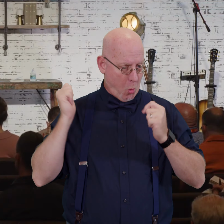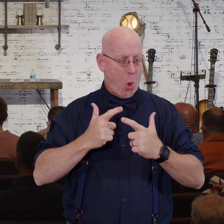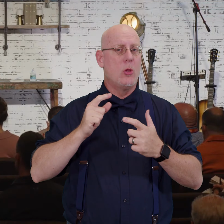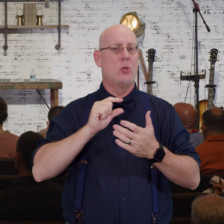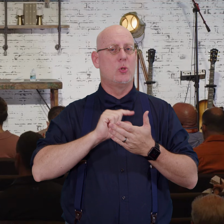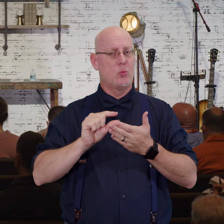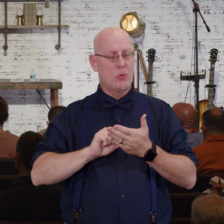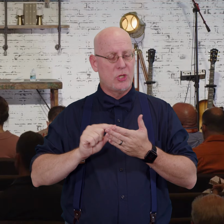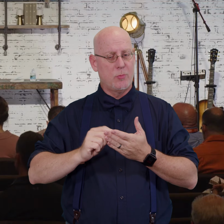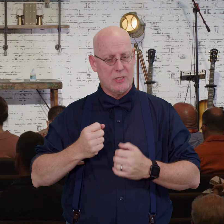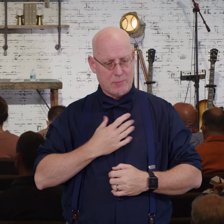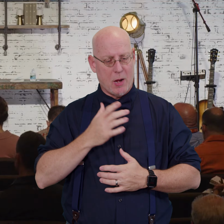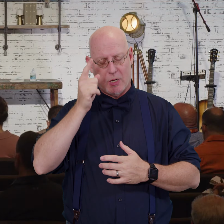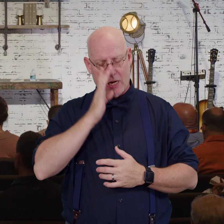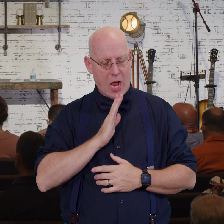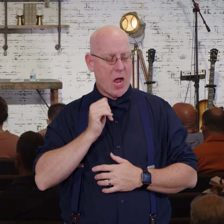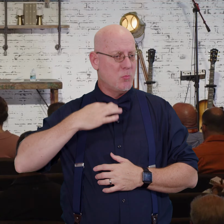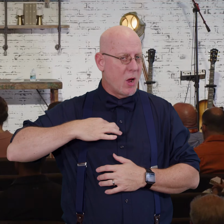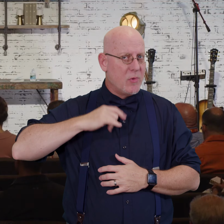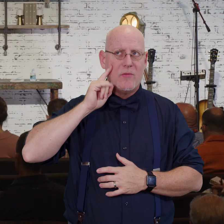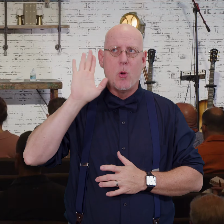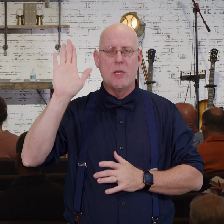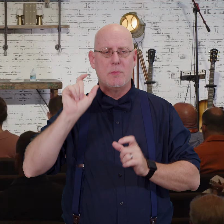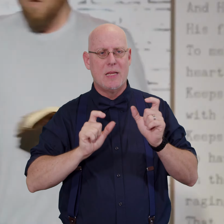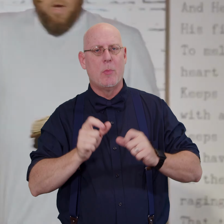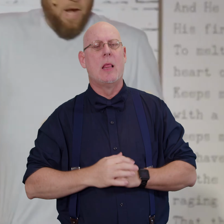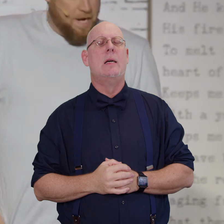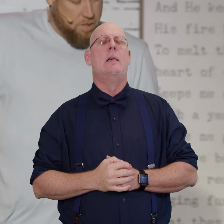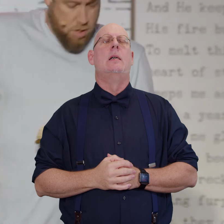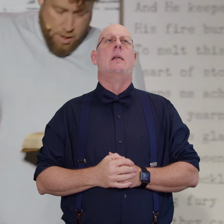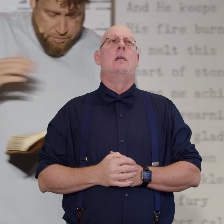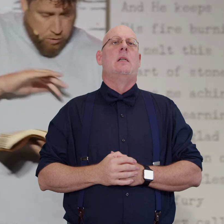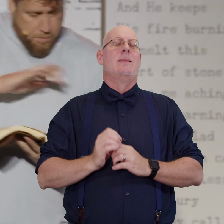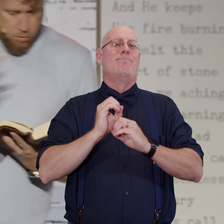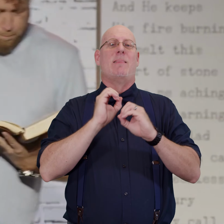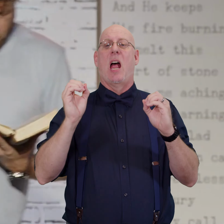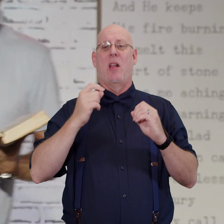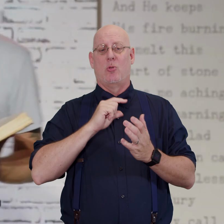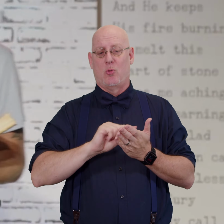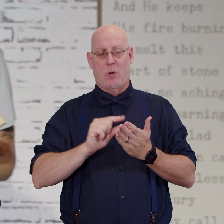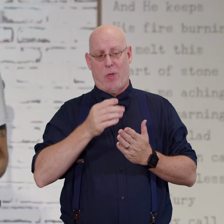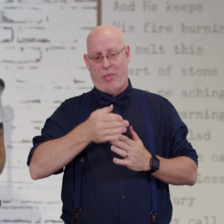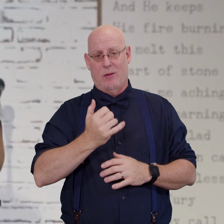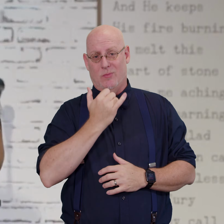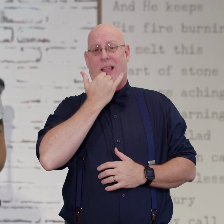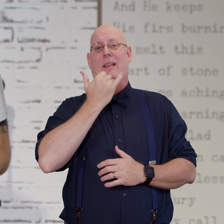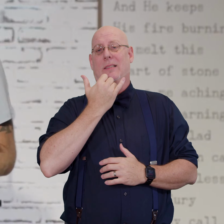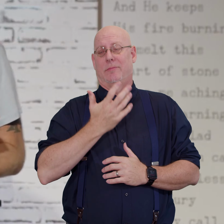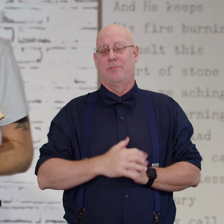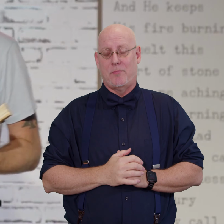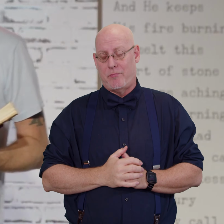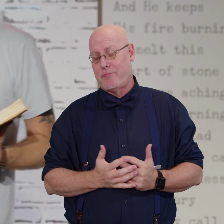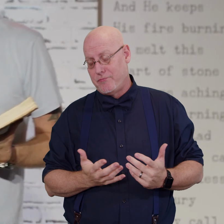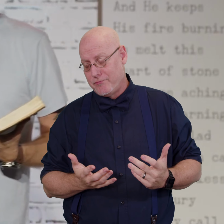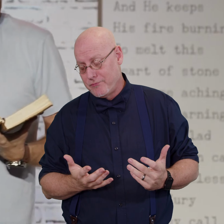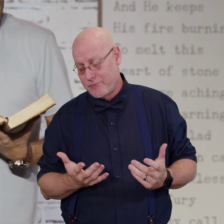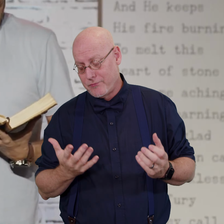inspired by God, all of scripture is profitable for his people, and none of scripture was put there by accident. And